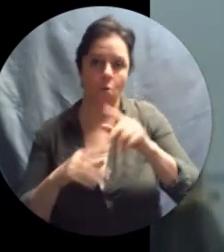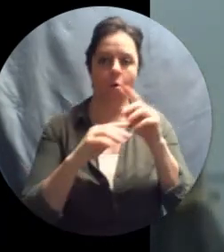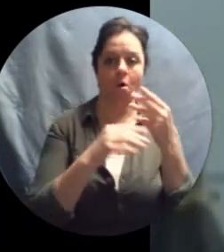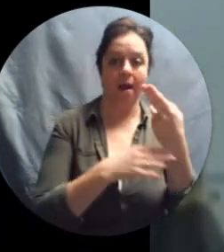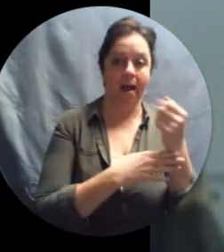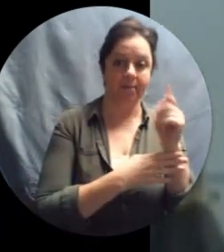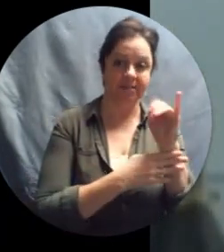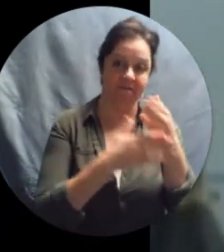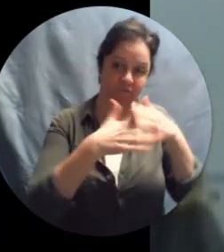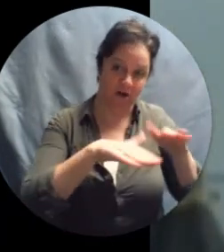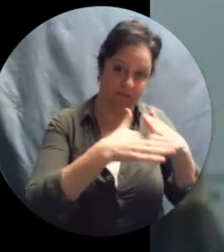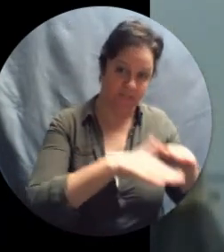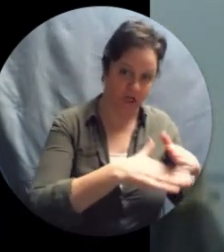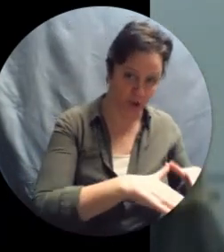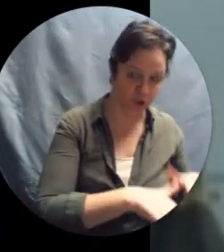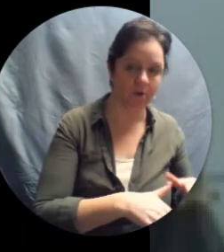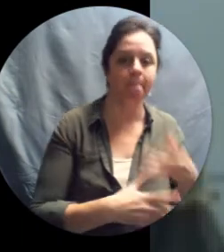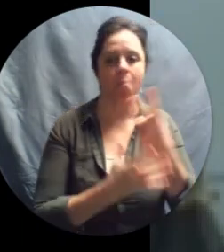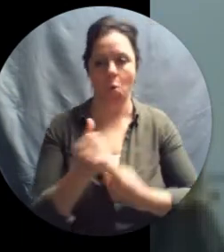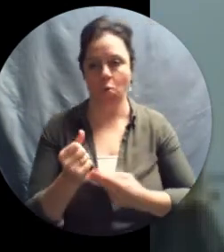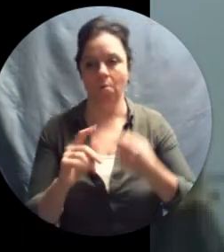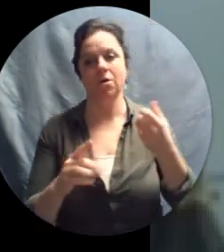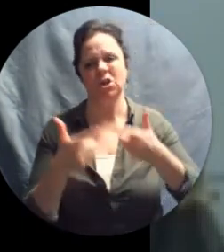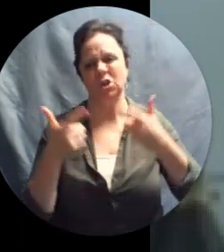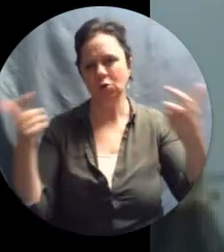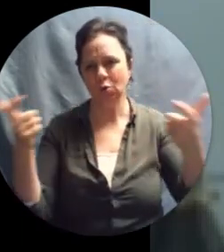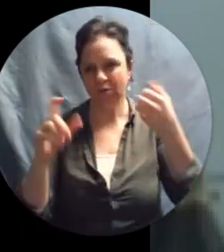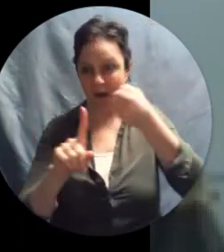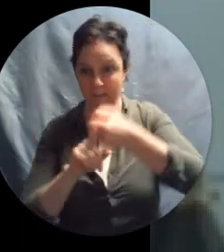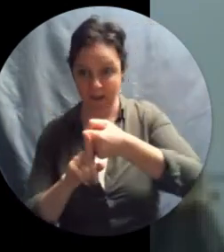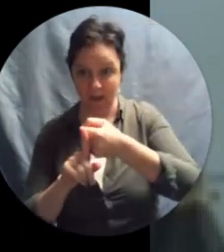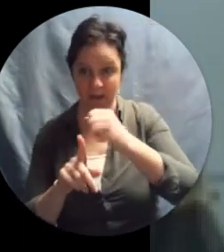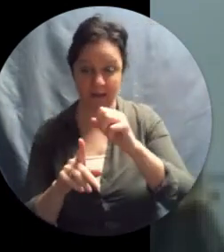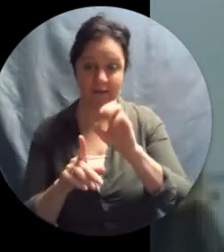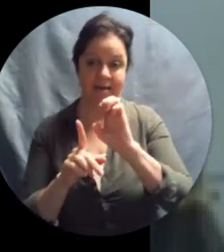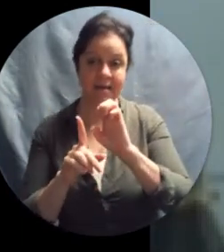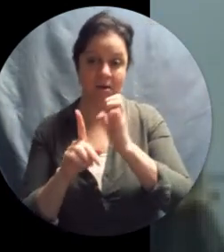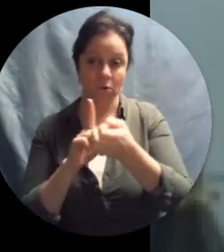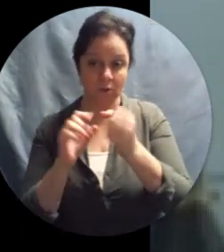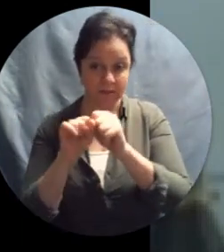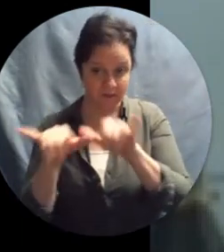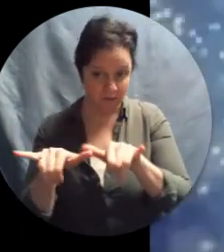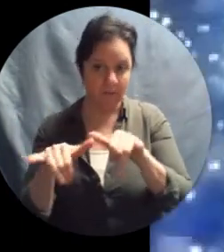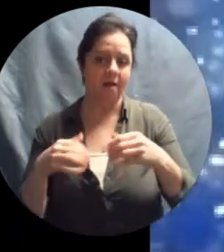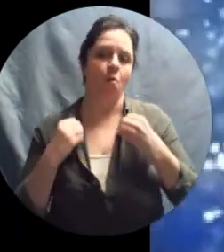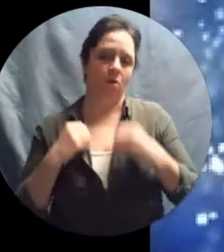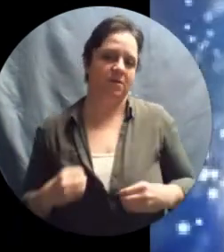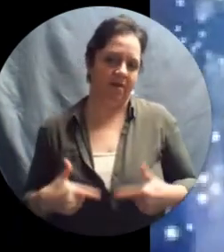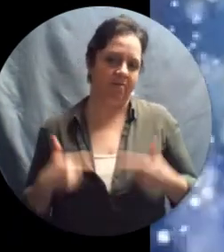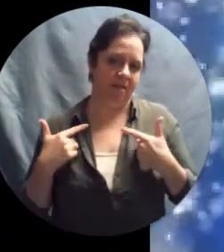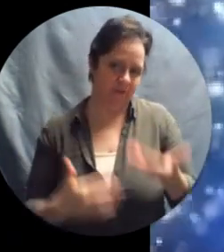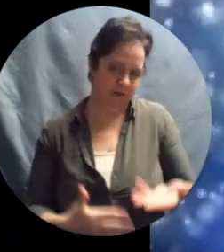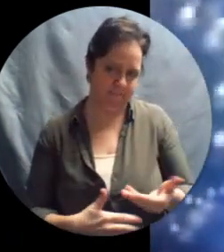both of those are going to cause a really big impact in the ecosystem and the organisms that live there.